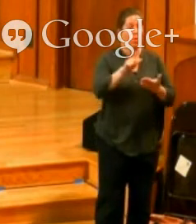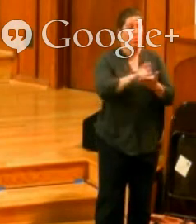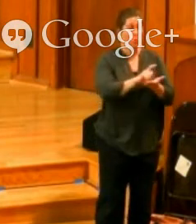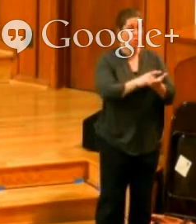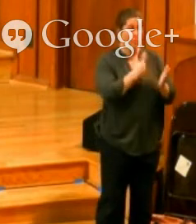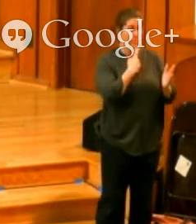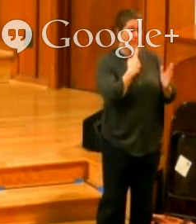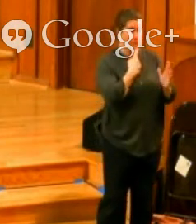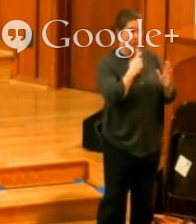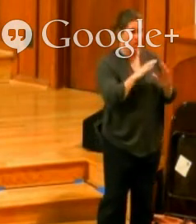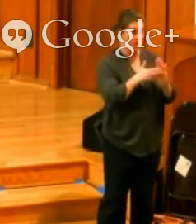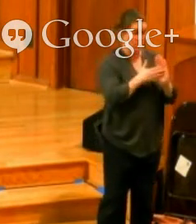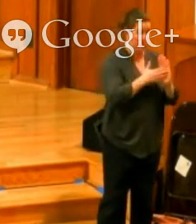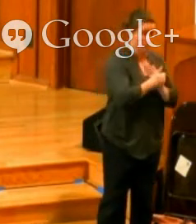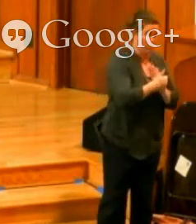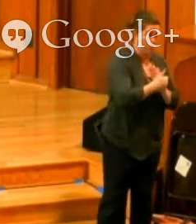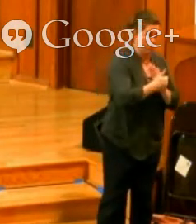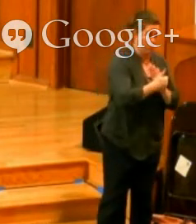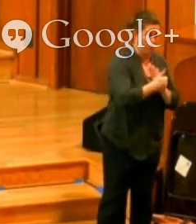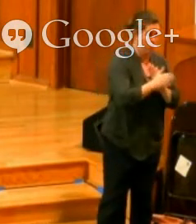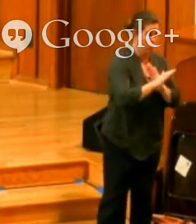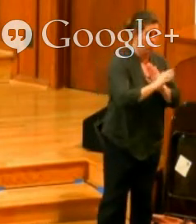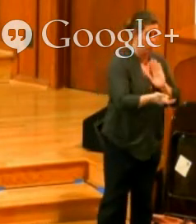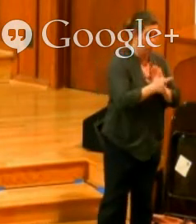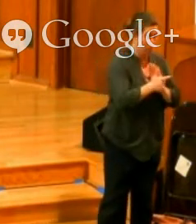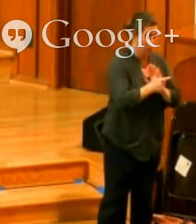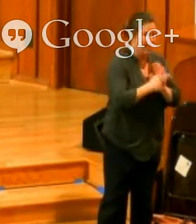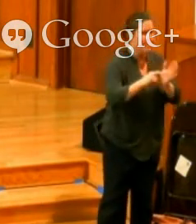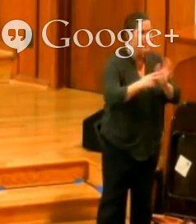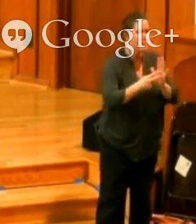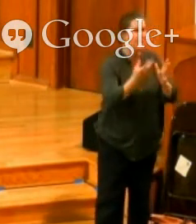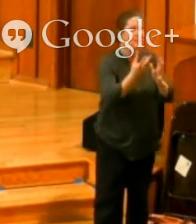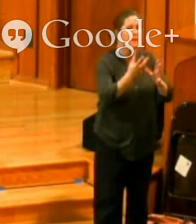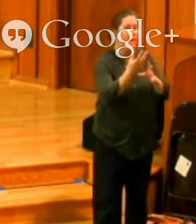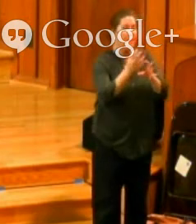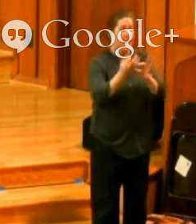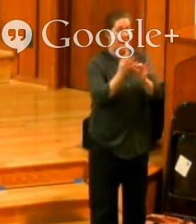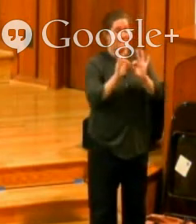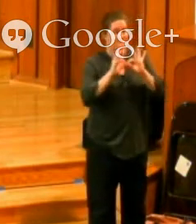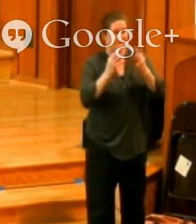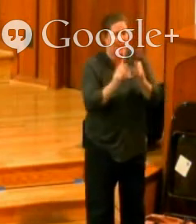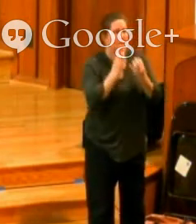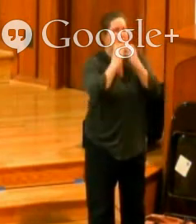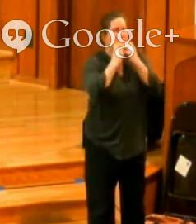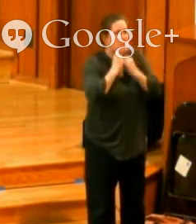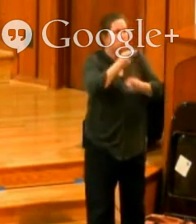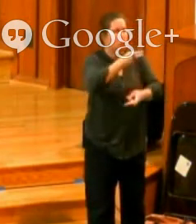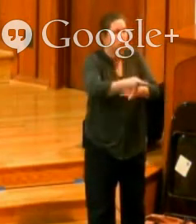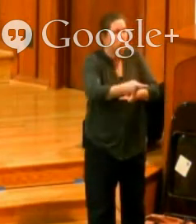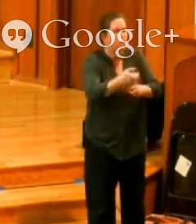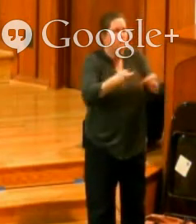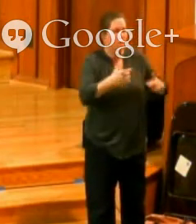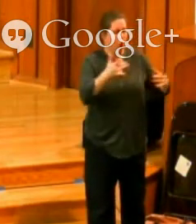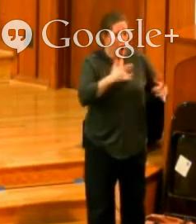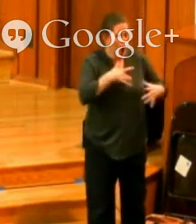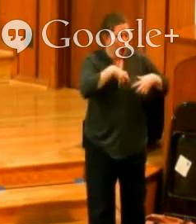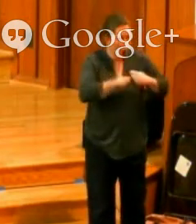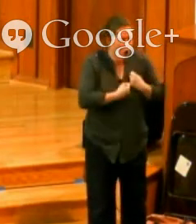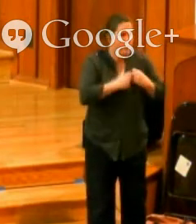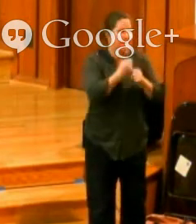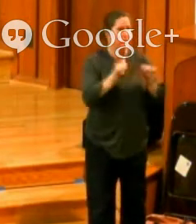commit adultery preserves the family from freedom of heartache, freedom from pain, damaged lives and damaged